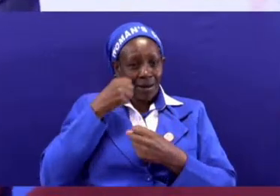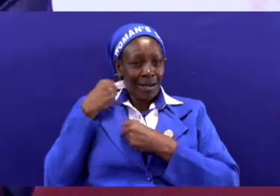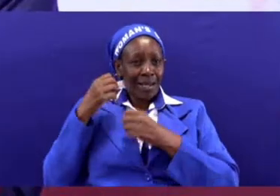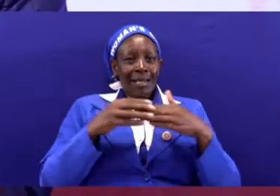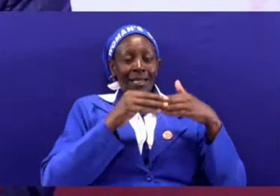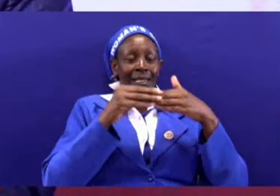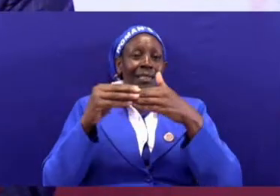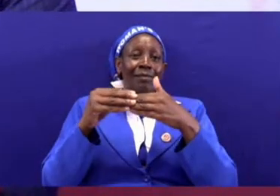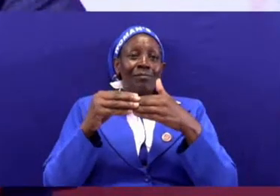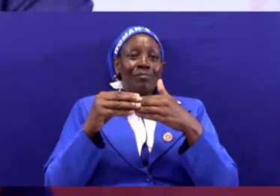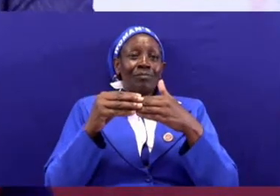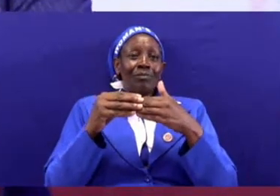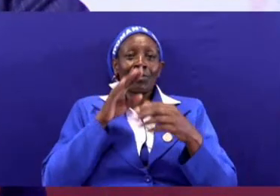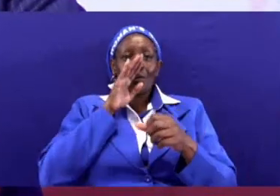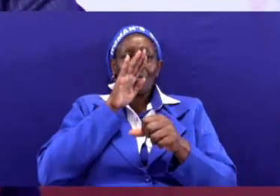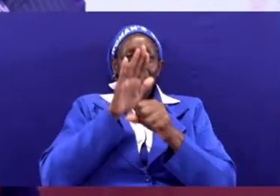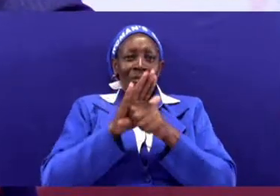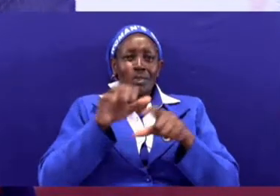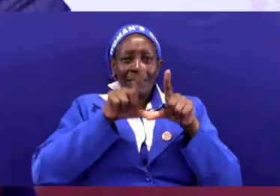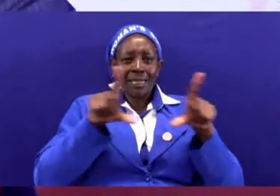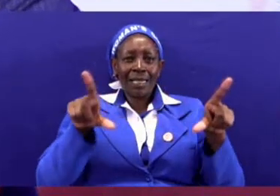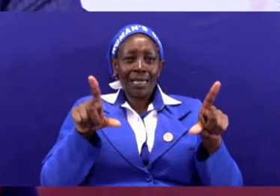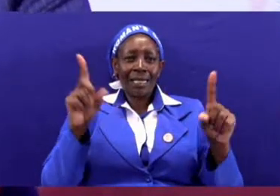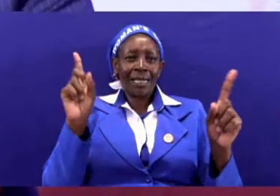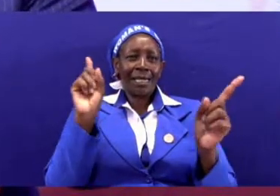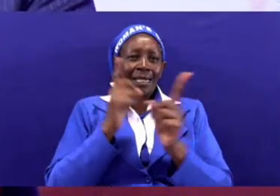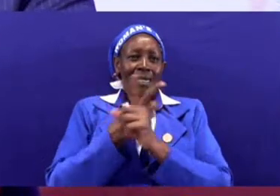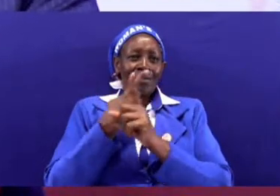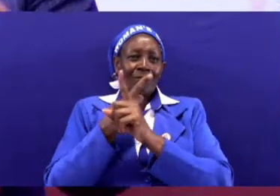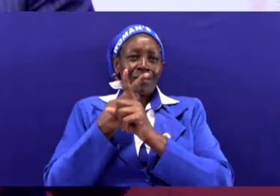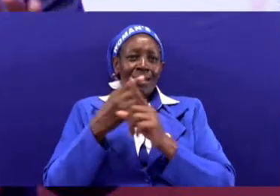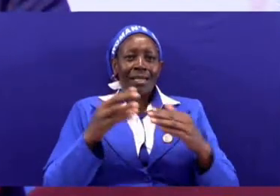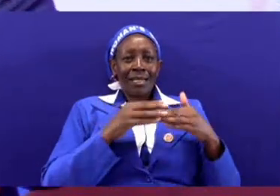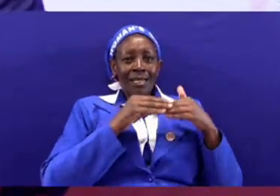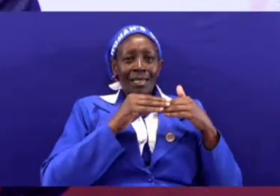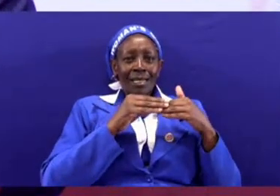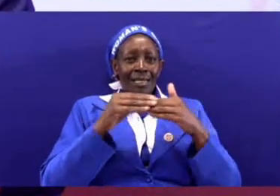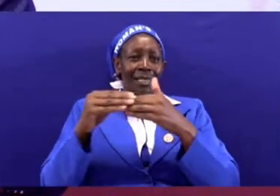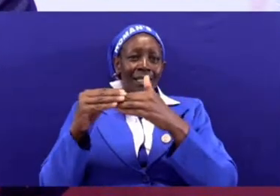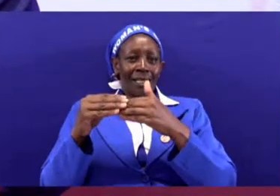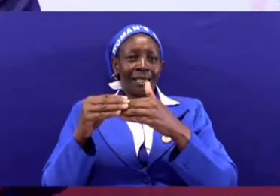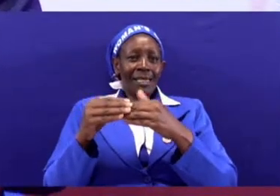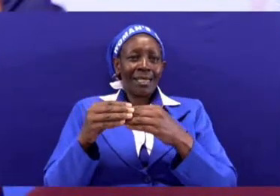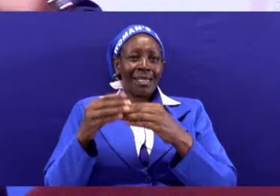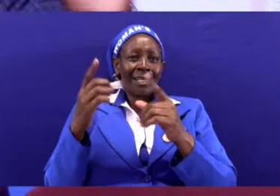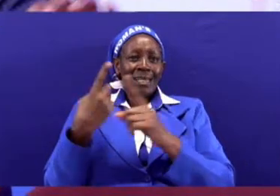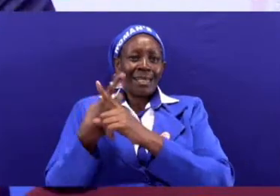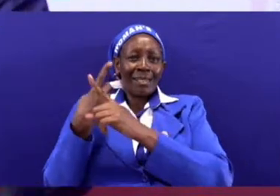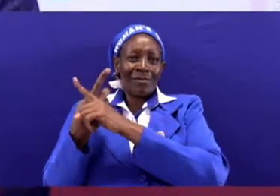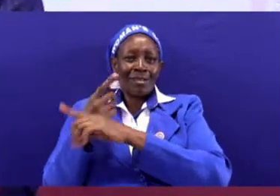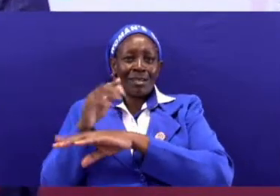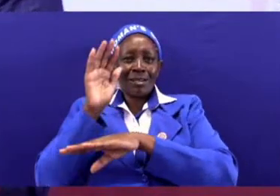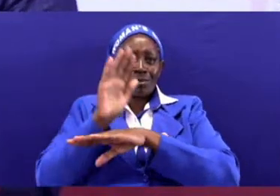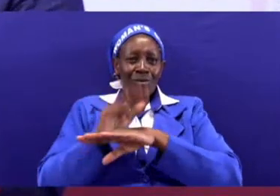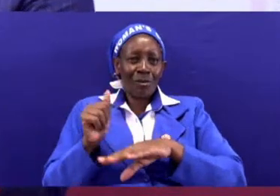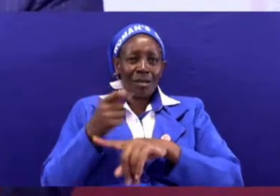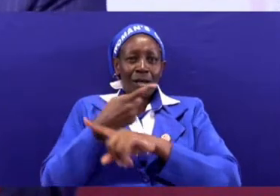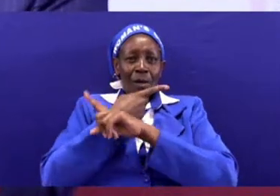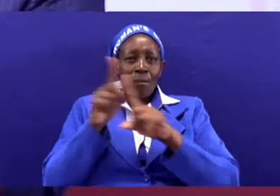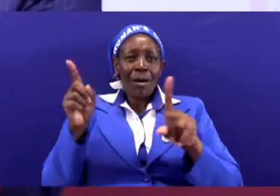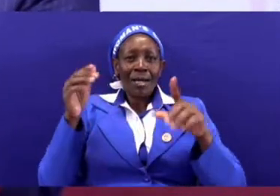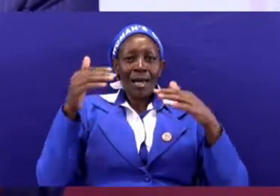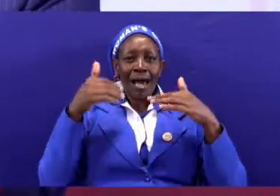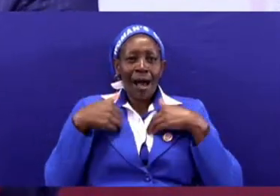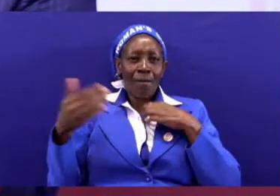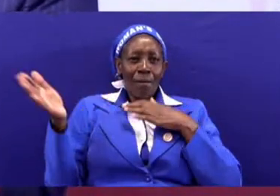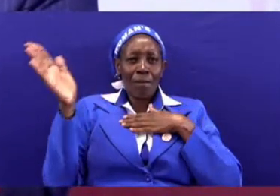land. So these are different leaders with two different callings. And yet there is something that they are always coming back